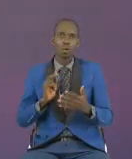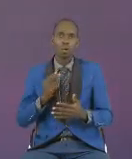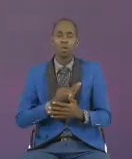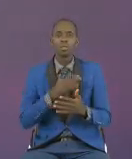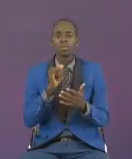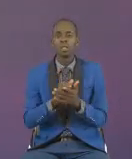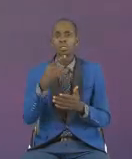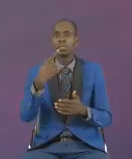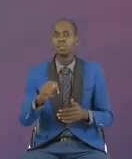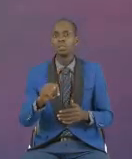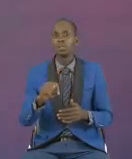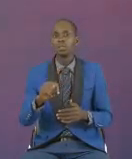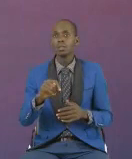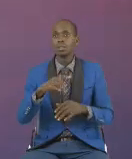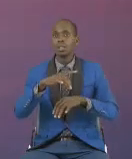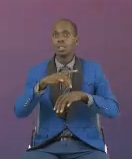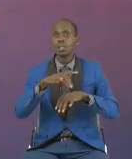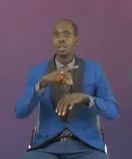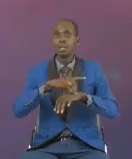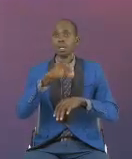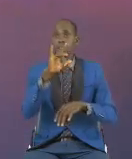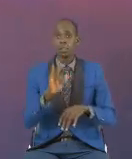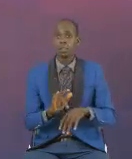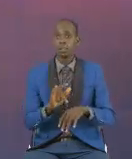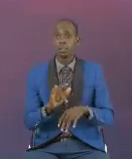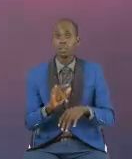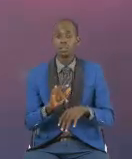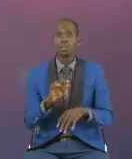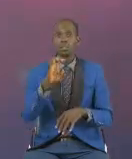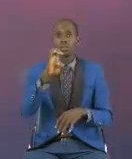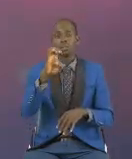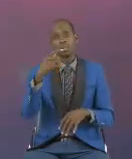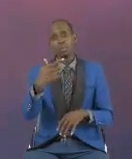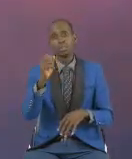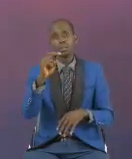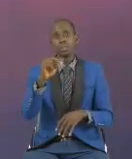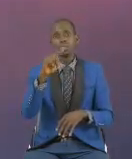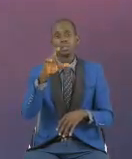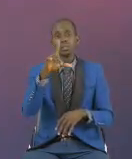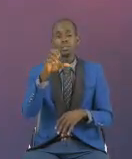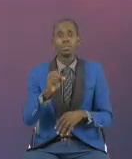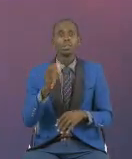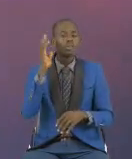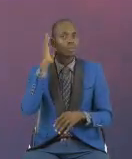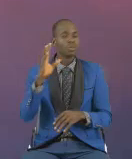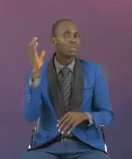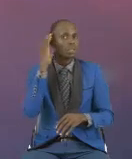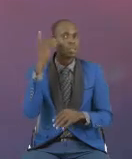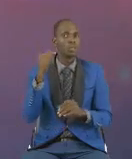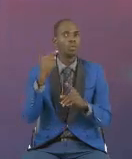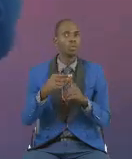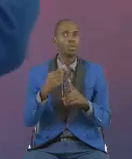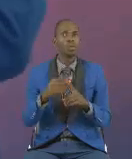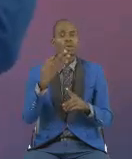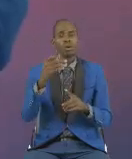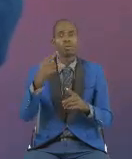Gentiles by my mouth should hear the word of the gospel," should hear